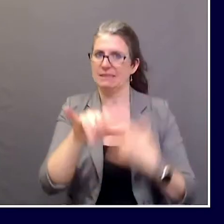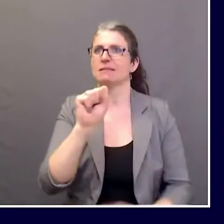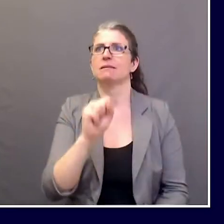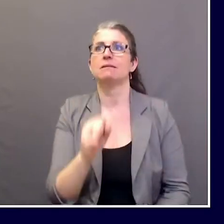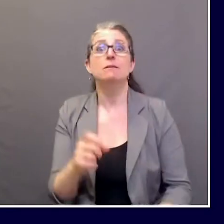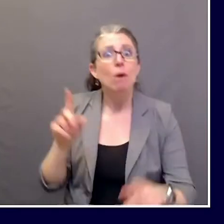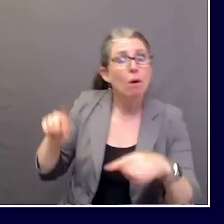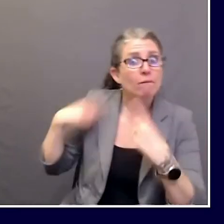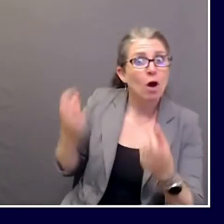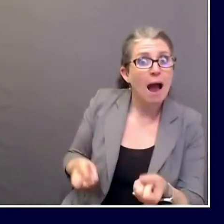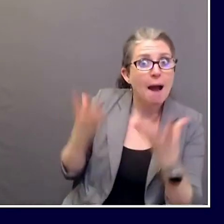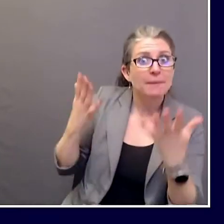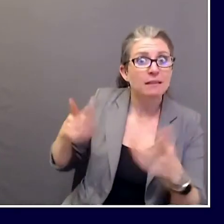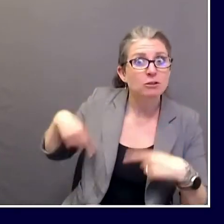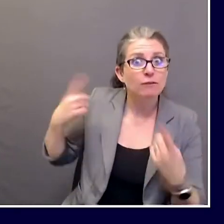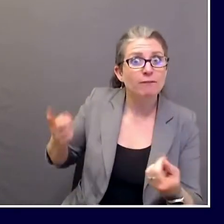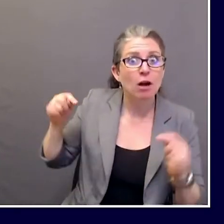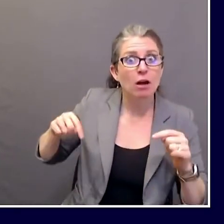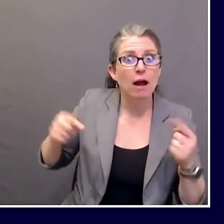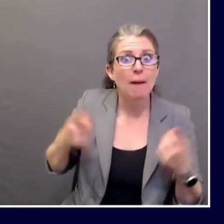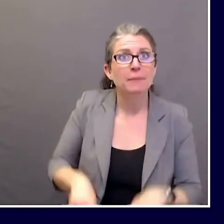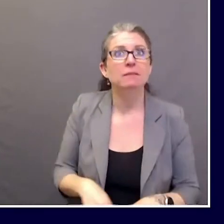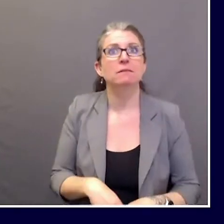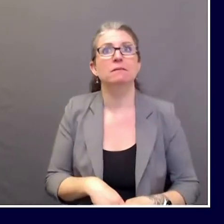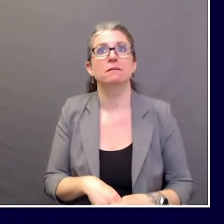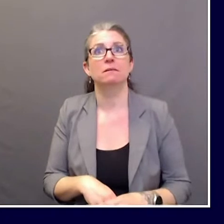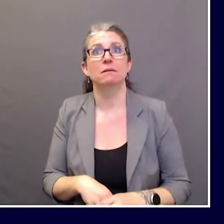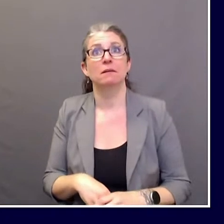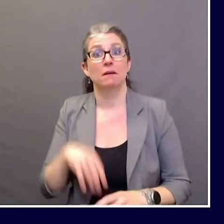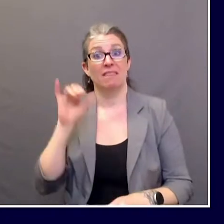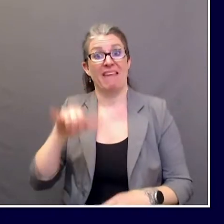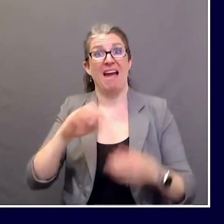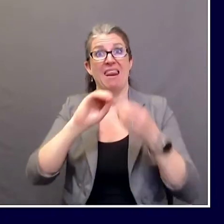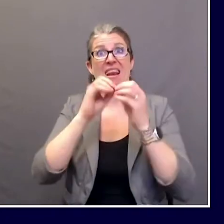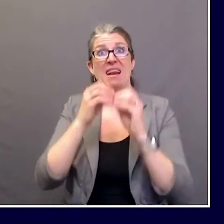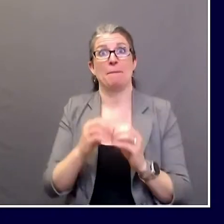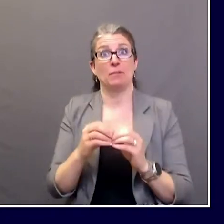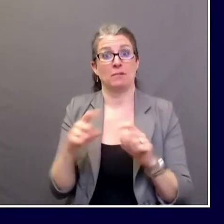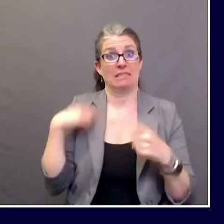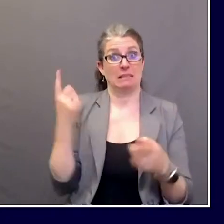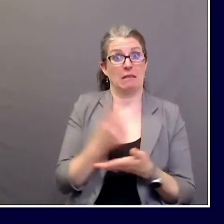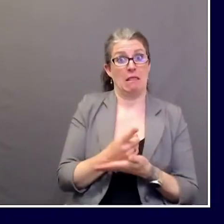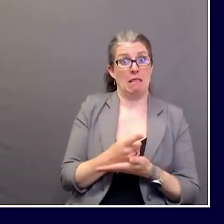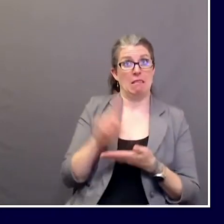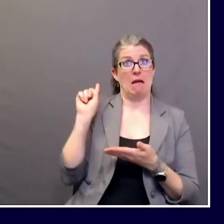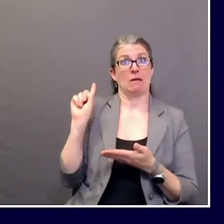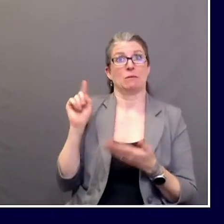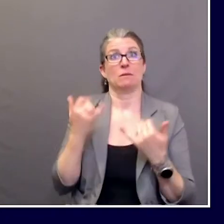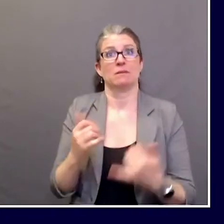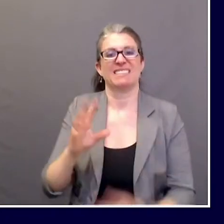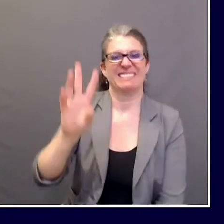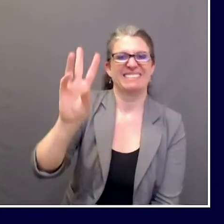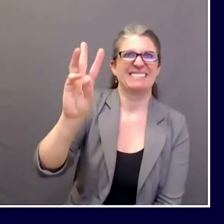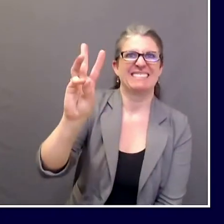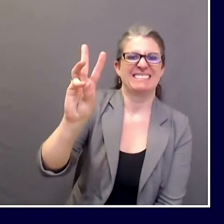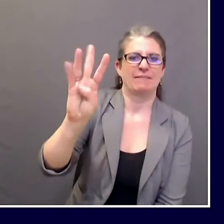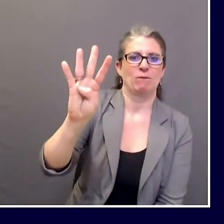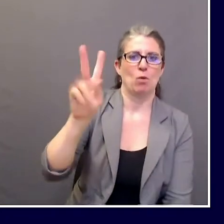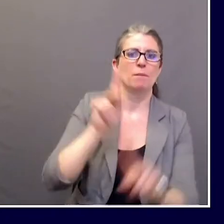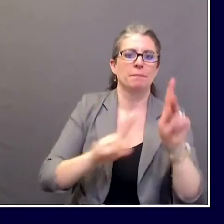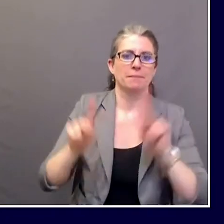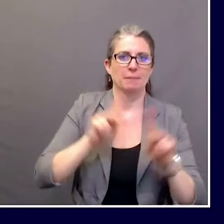as of last week, Amy, that number stood at 64. It has certainly, the team is always receiving